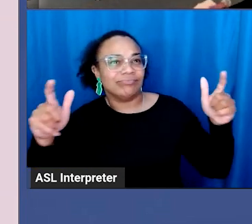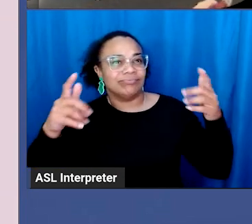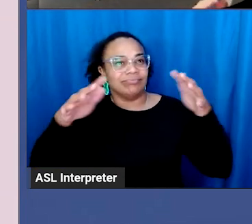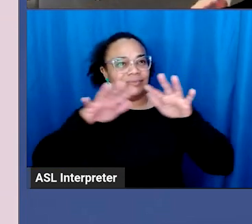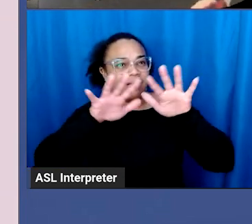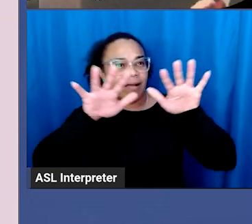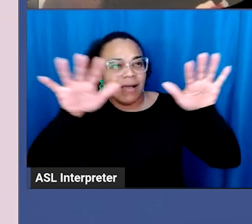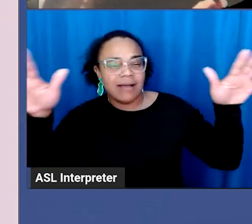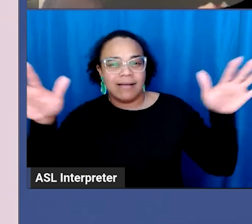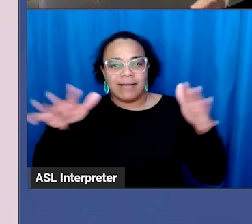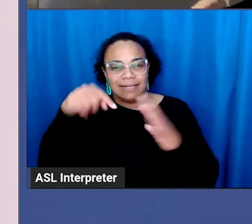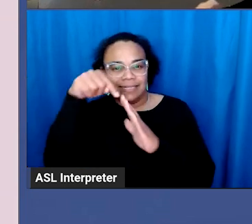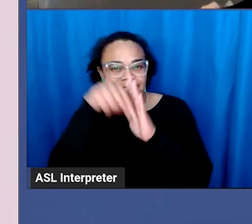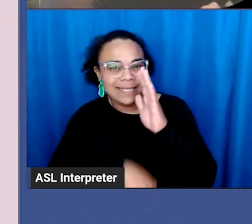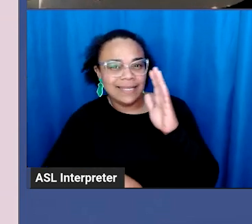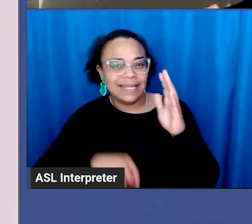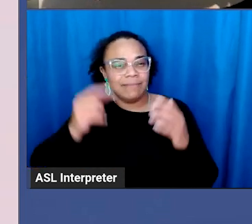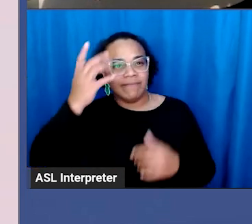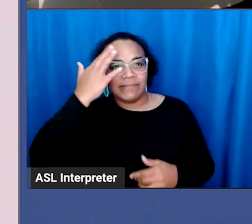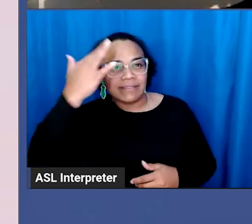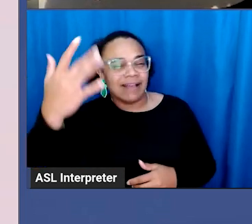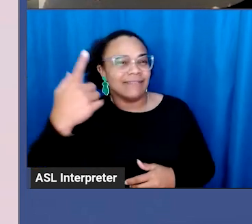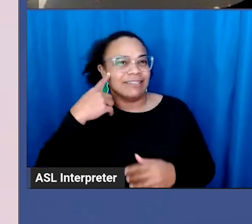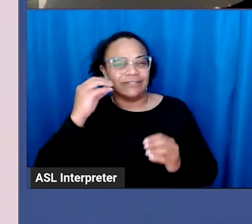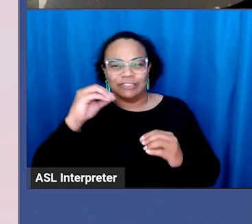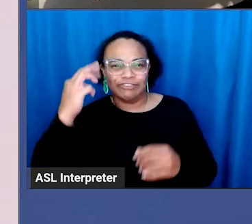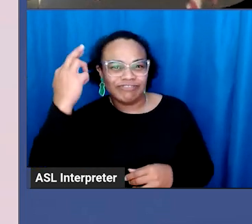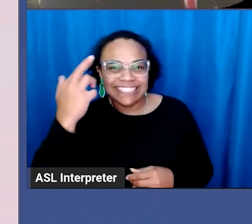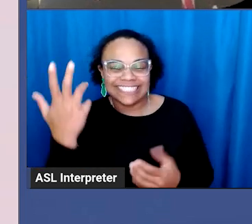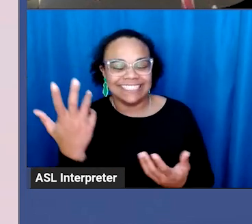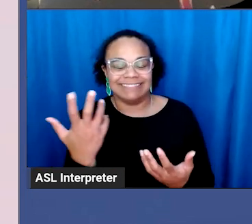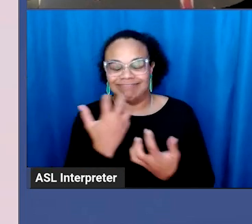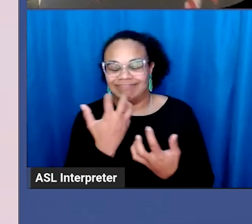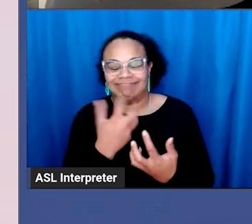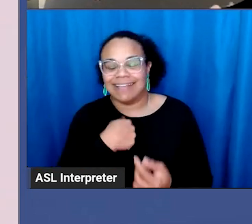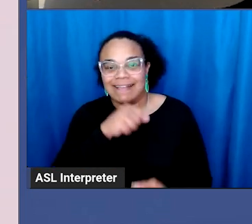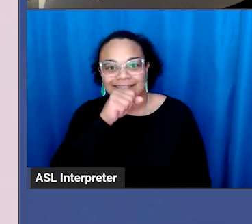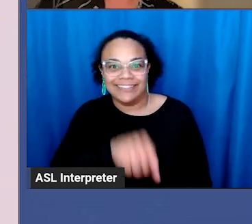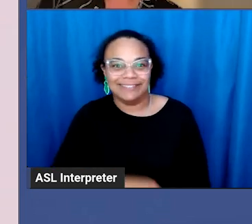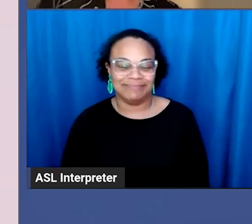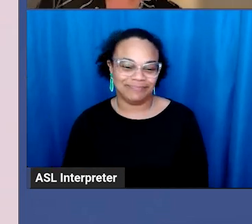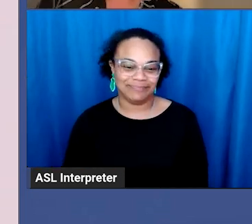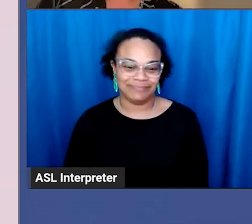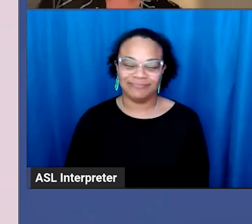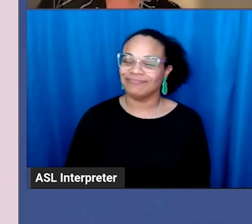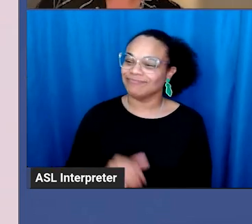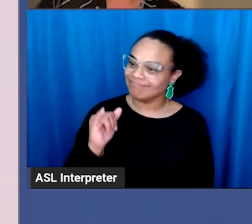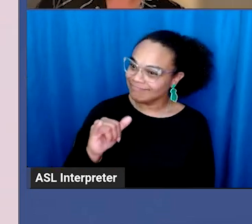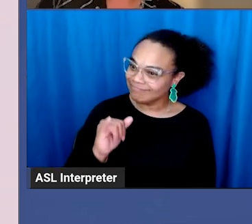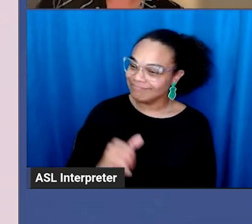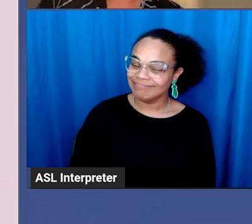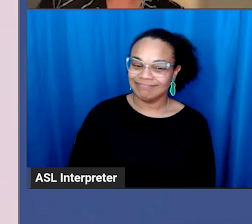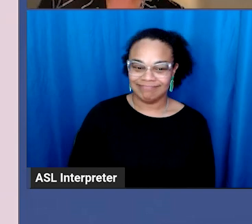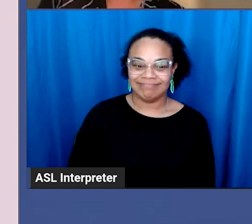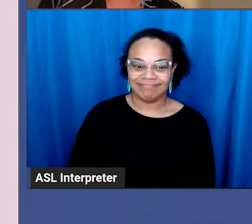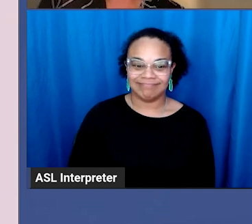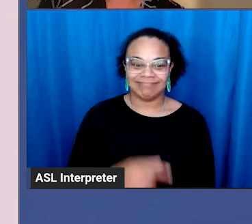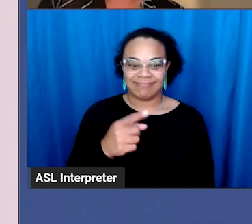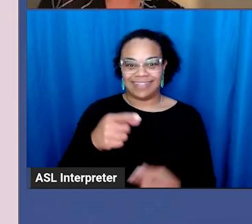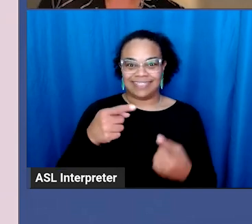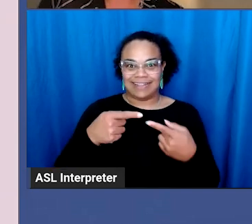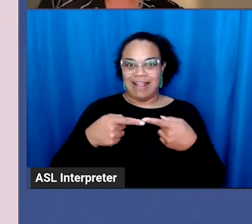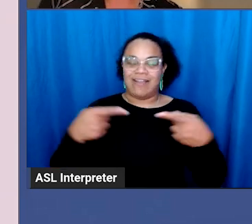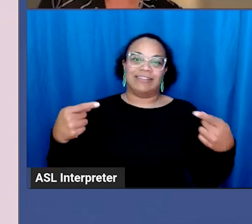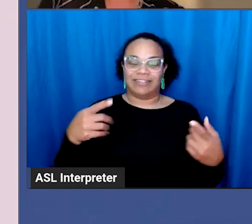and philosophical for no reason. And I love that. Mm. This contrast here